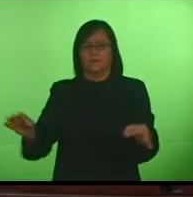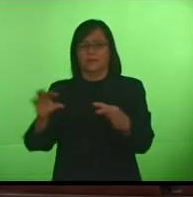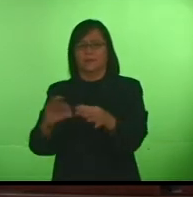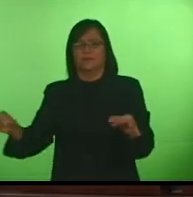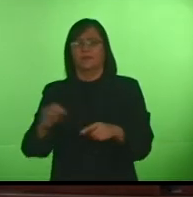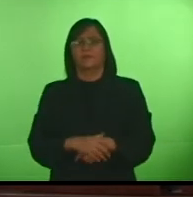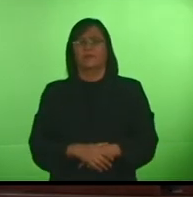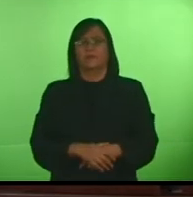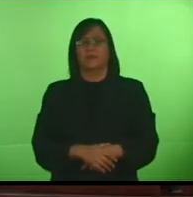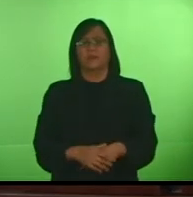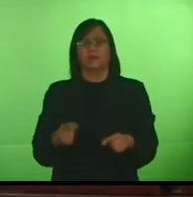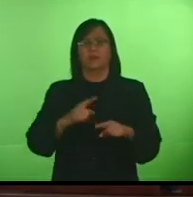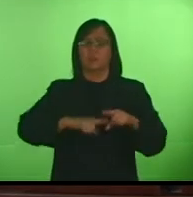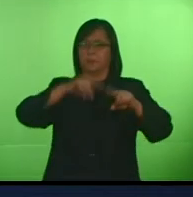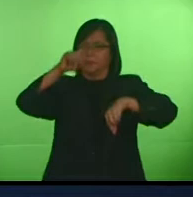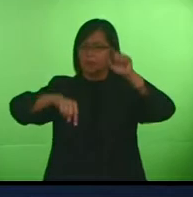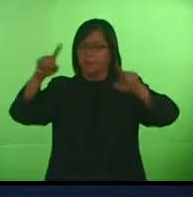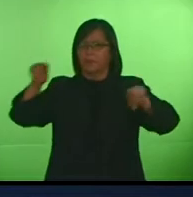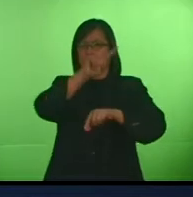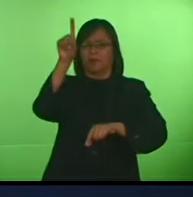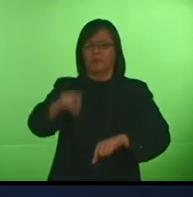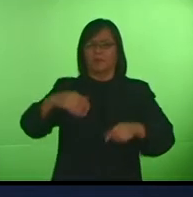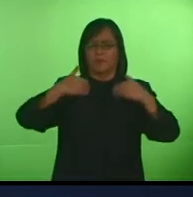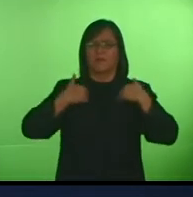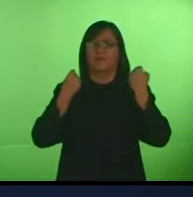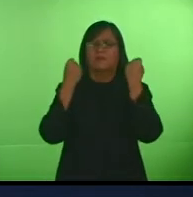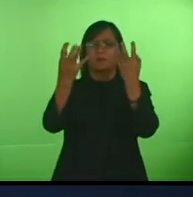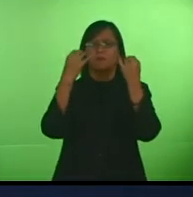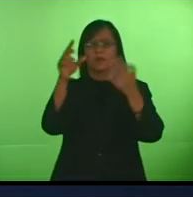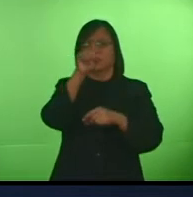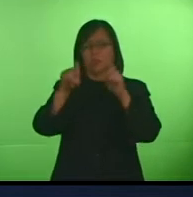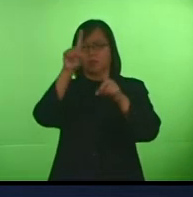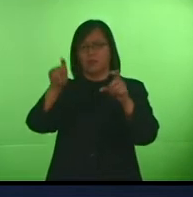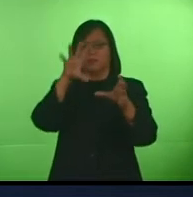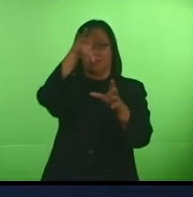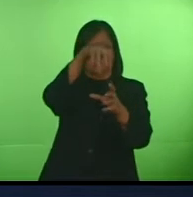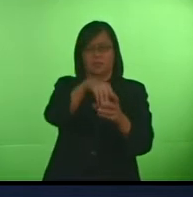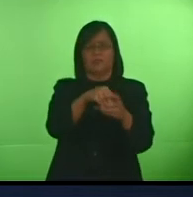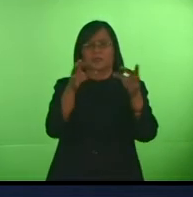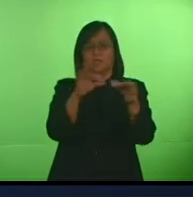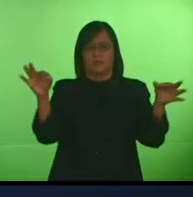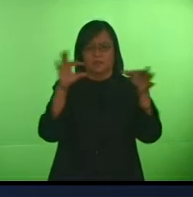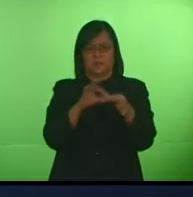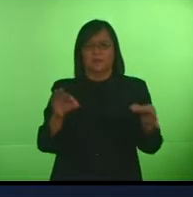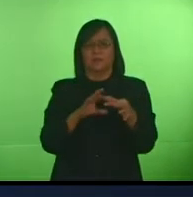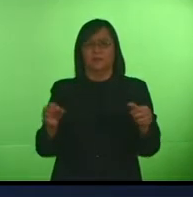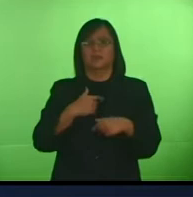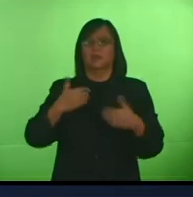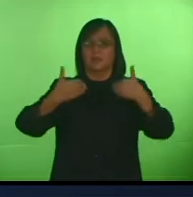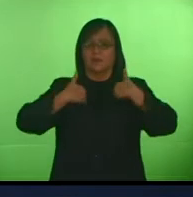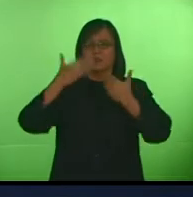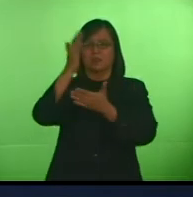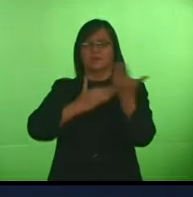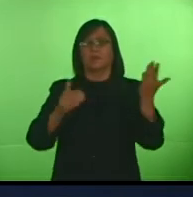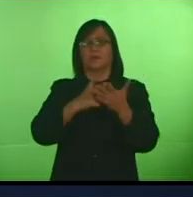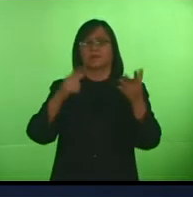A multi-part essay question may have several questions subsumed within it. So remember, there are some essay questions that